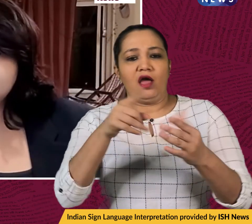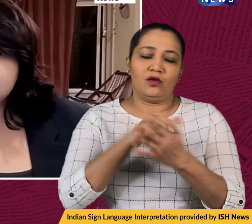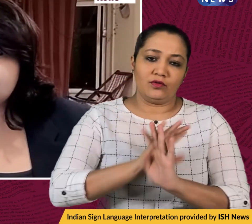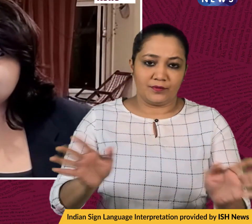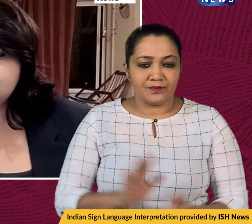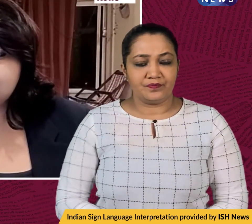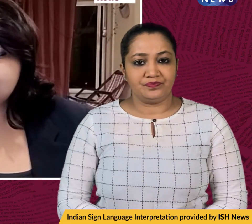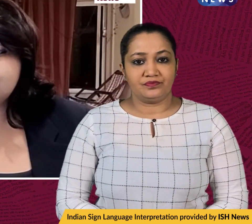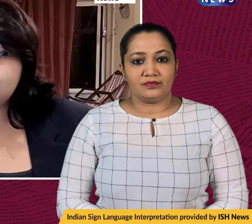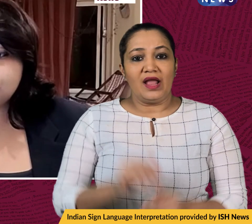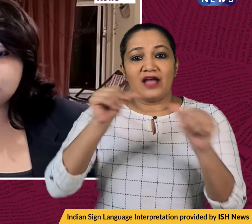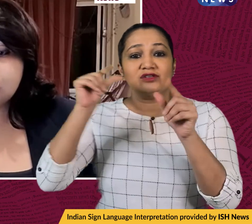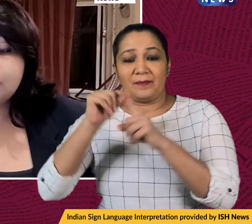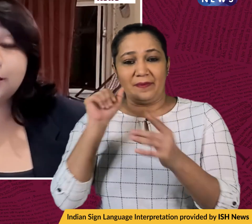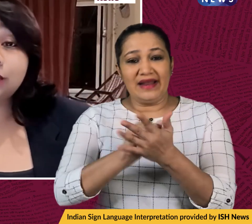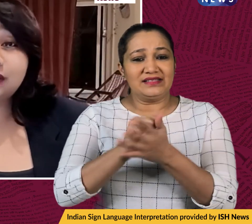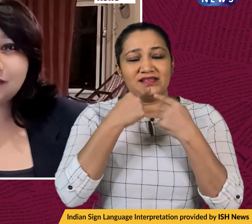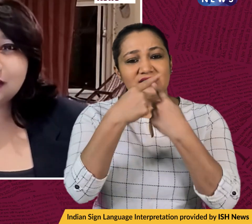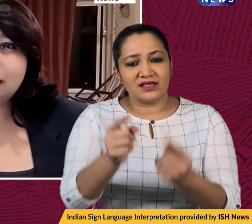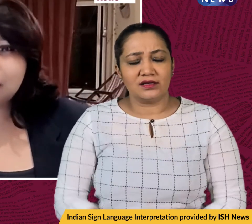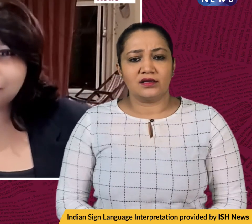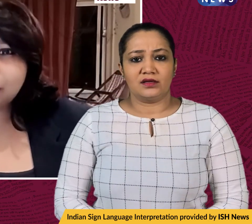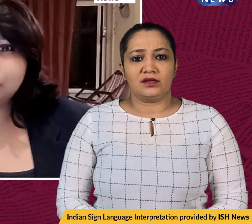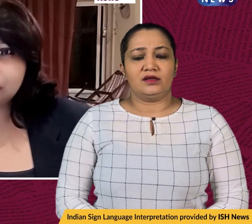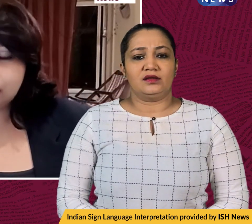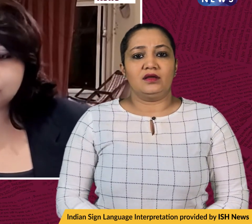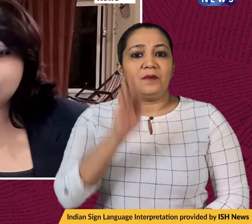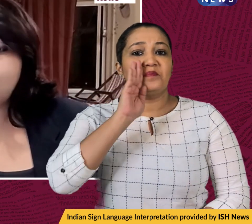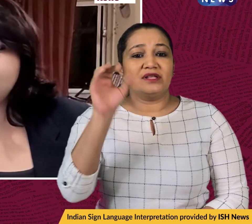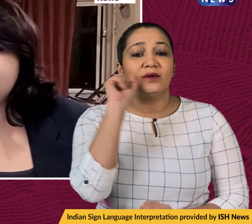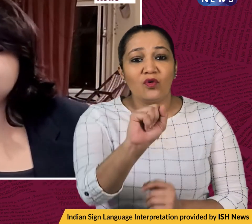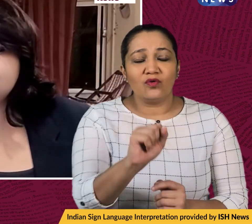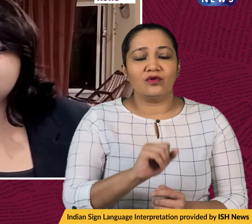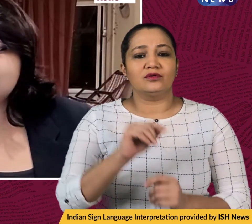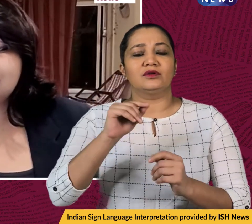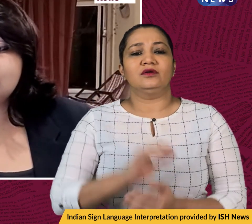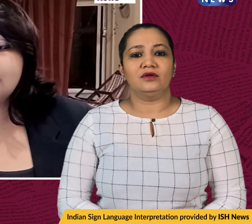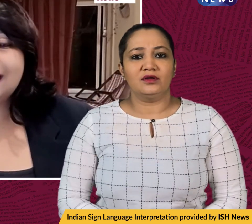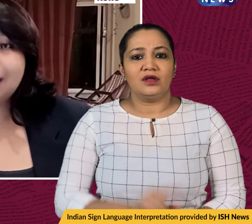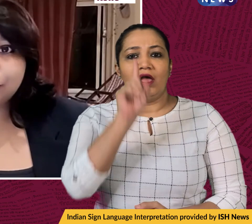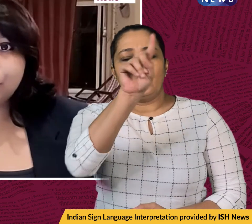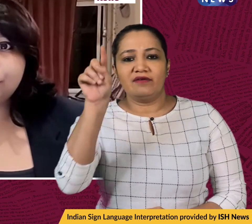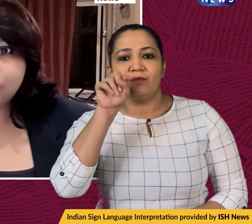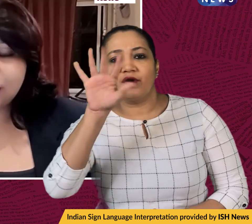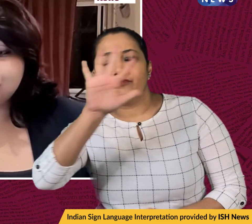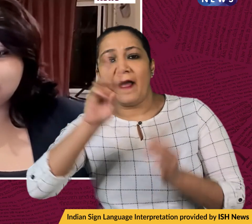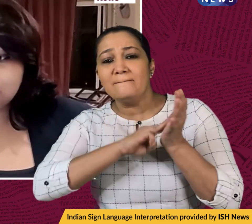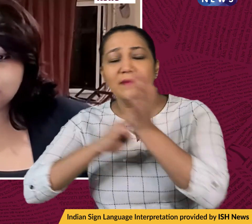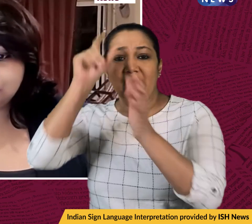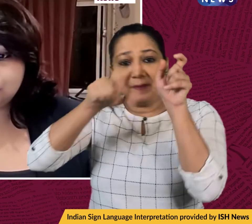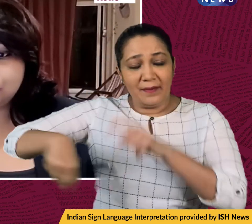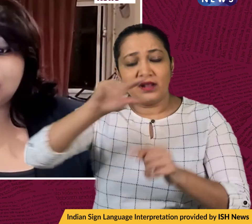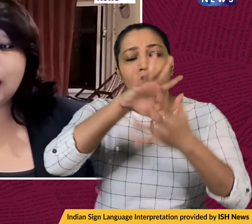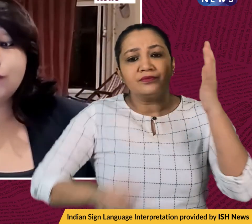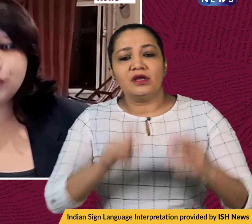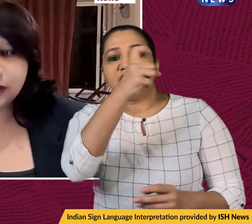Now, the Associated Press reported that about 77% of Belgium's nearly 11.5